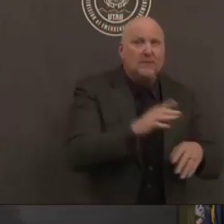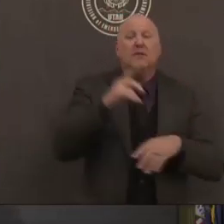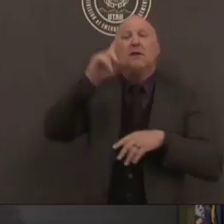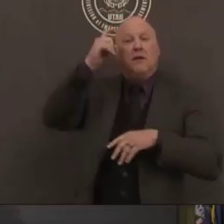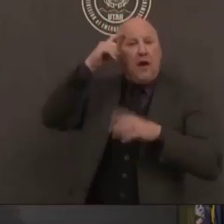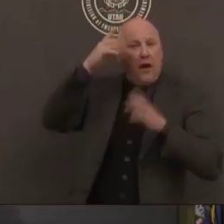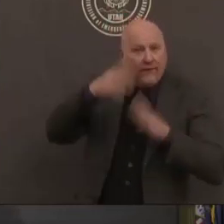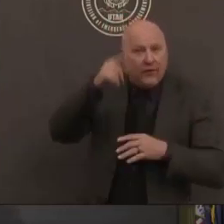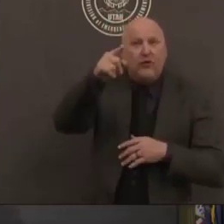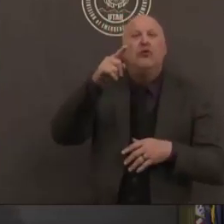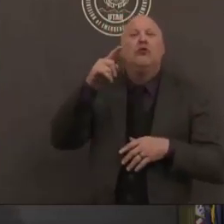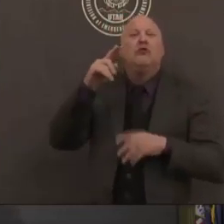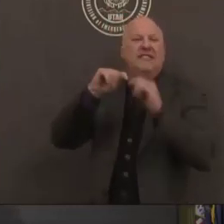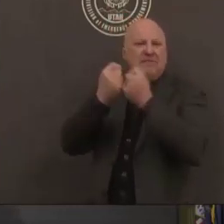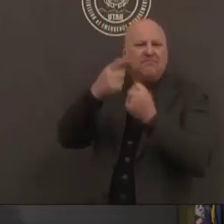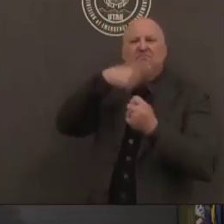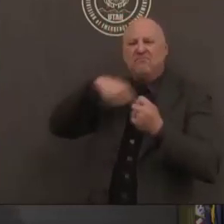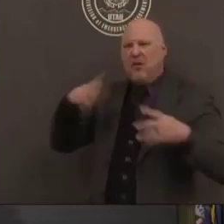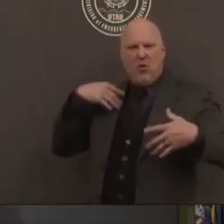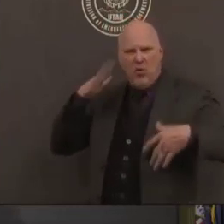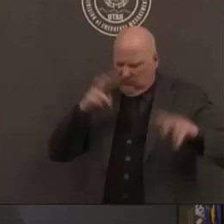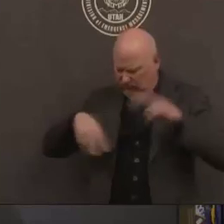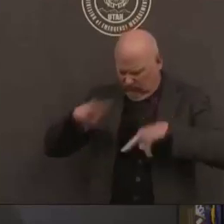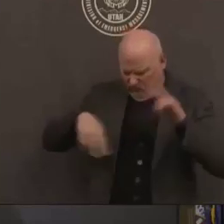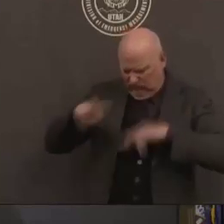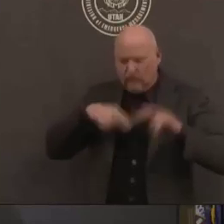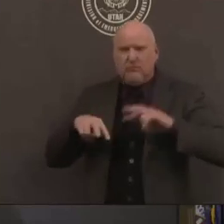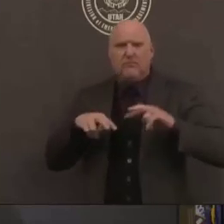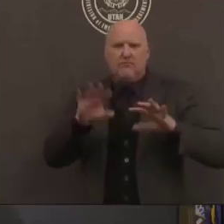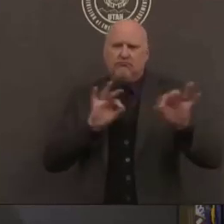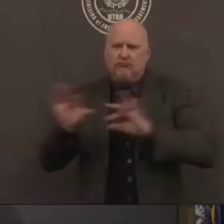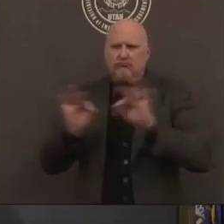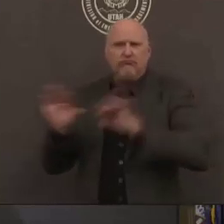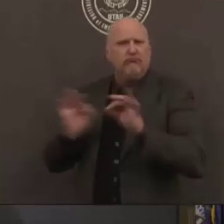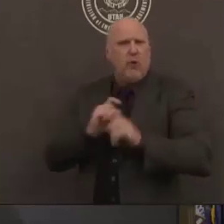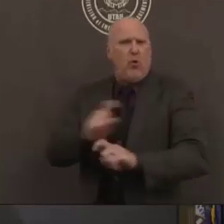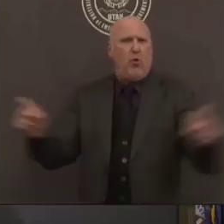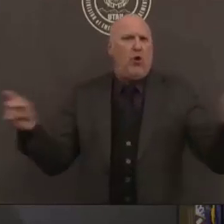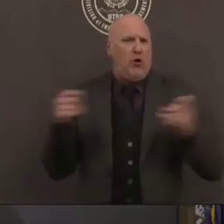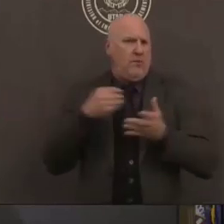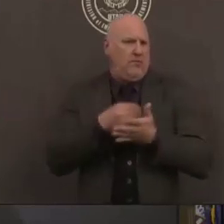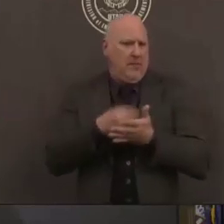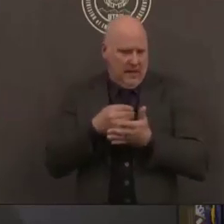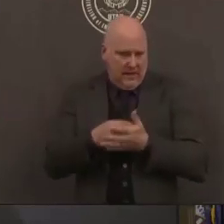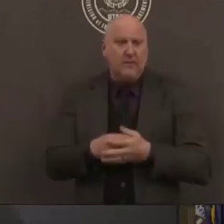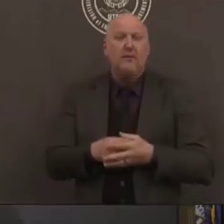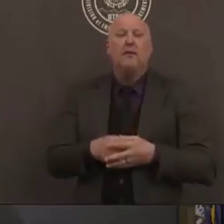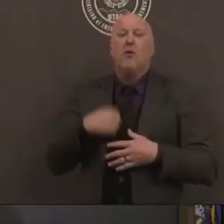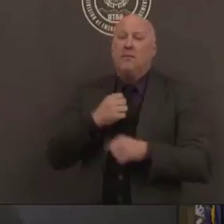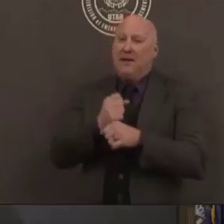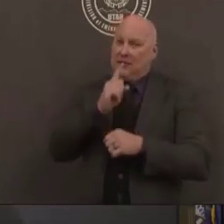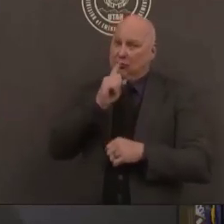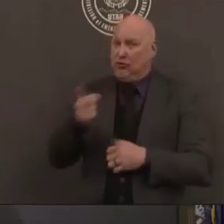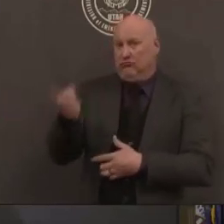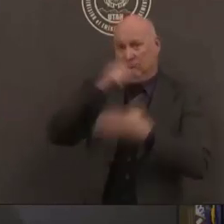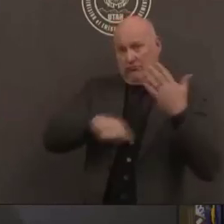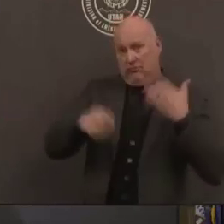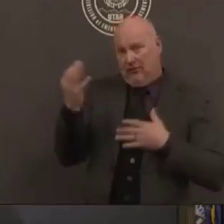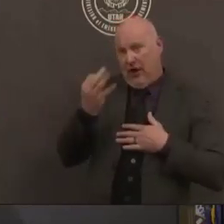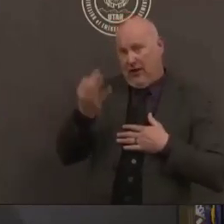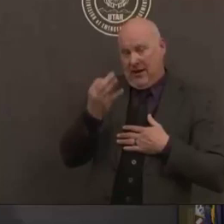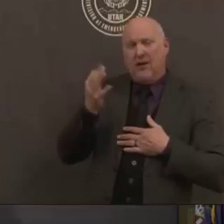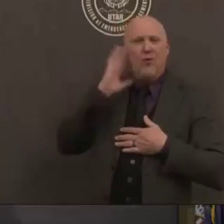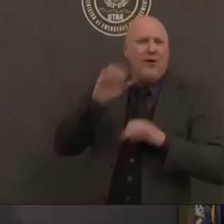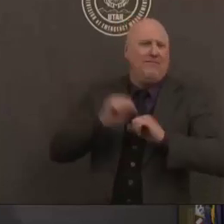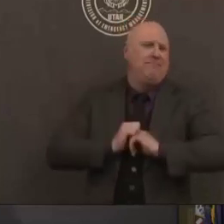them reviewed and awarded and the checks in the mail by the end of next week. The purpose of this program is